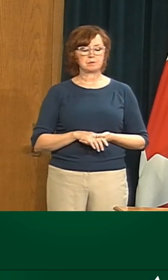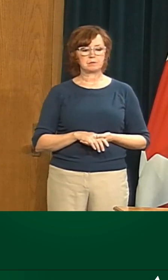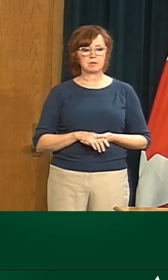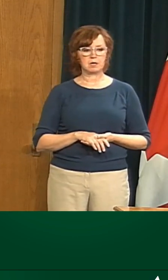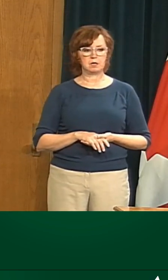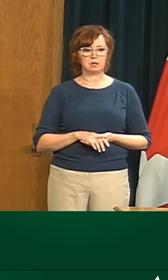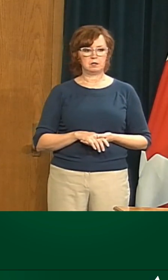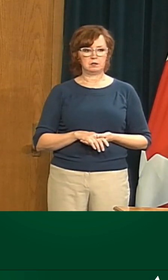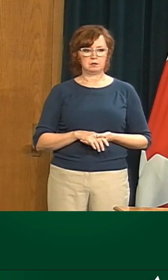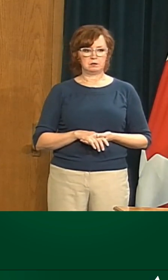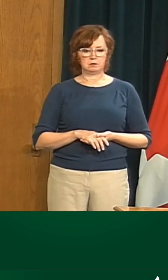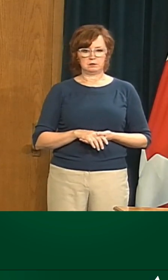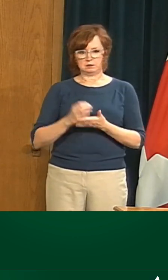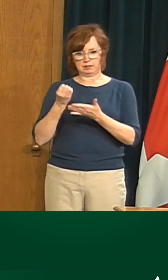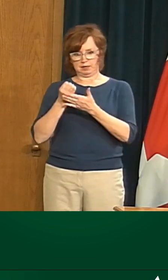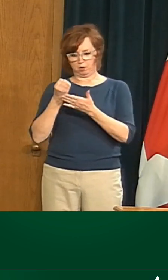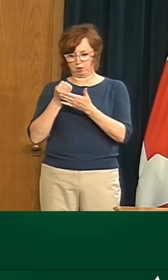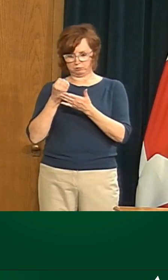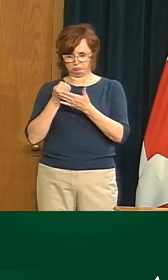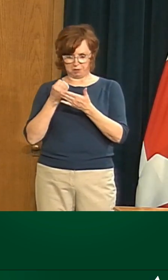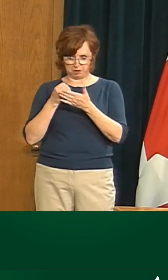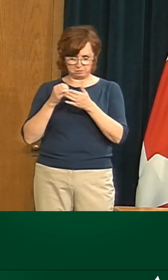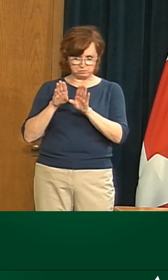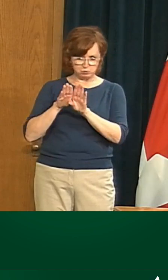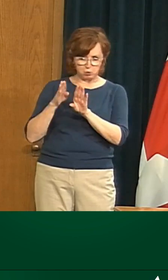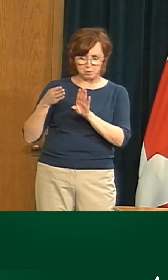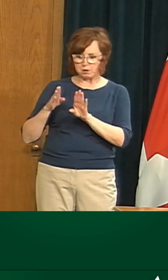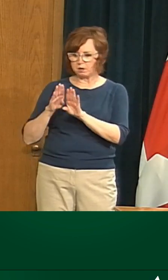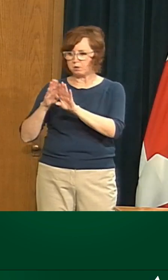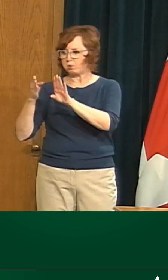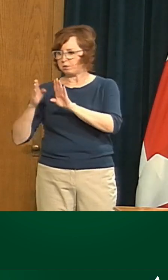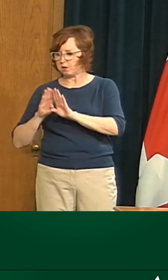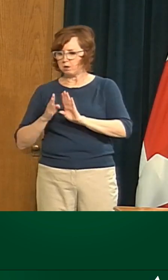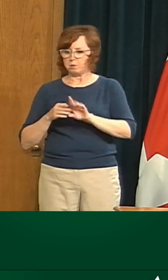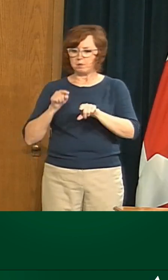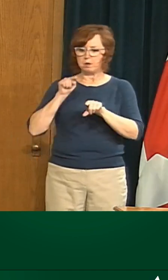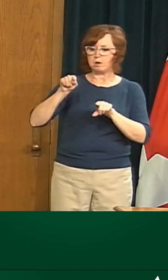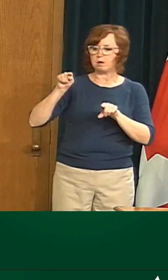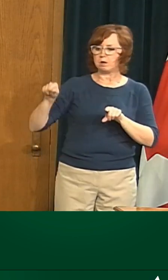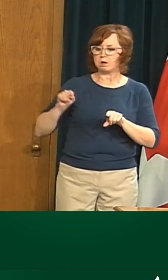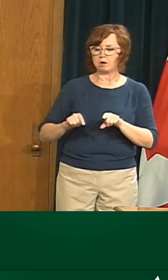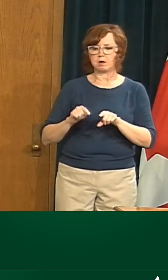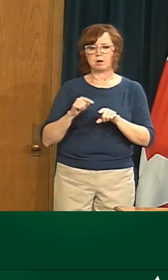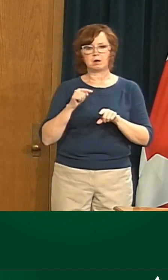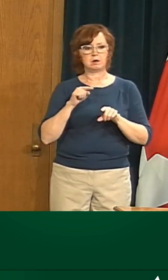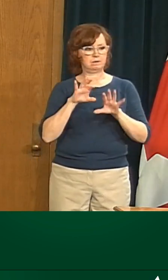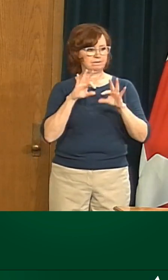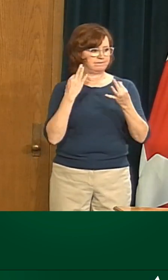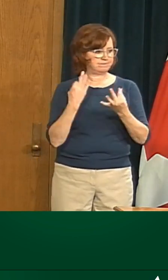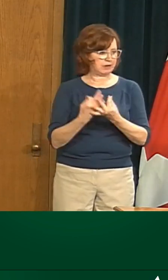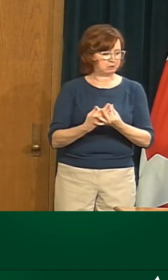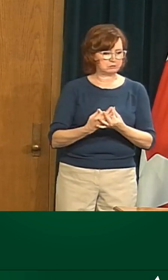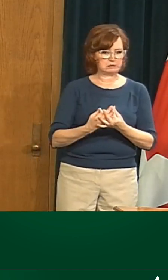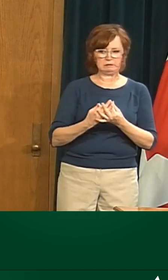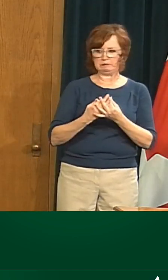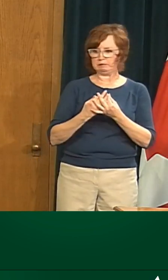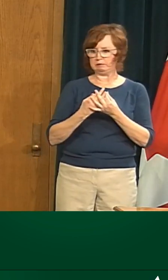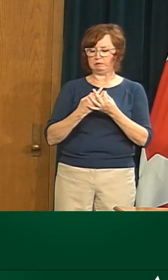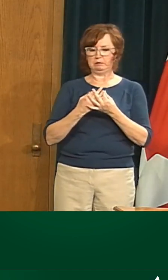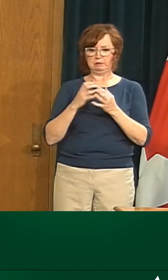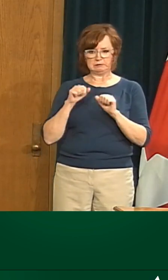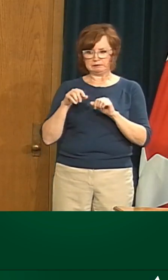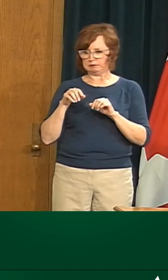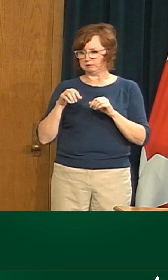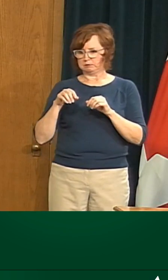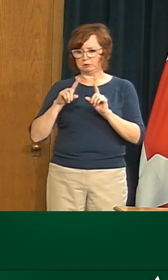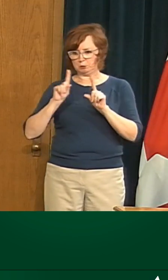to reopen those segments of our economy so that the families in this province have the opportunity to remain in their careers, remain at work,